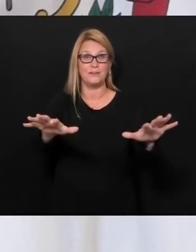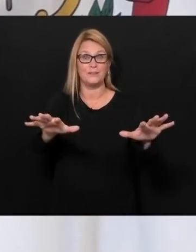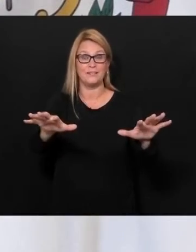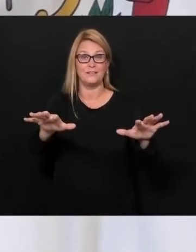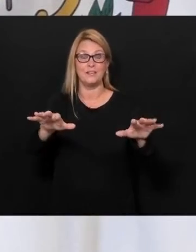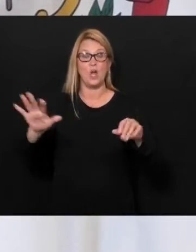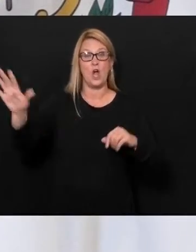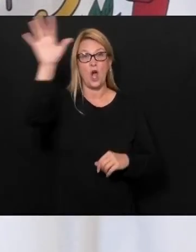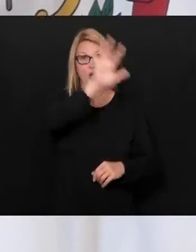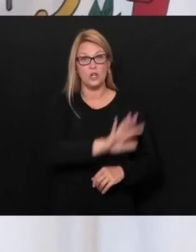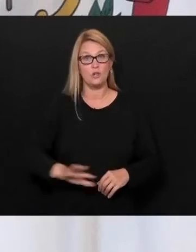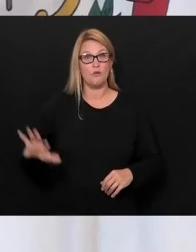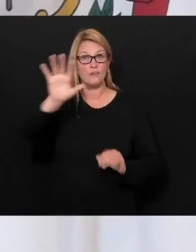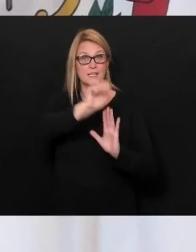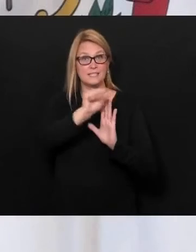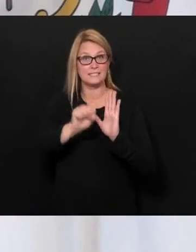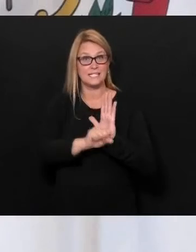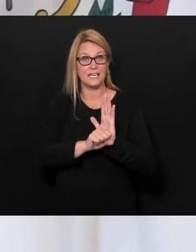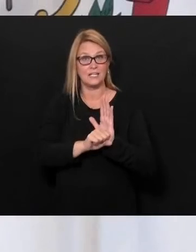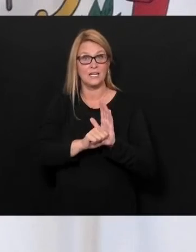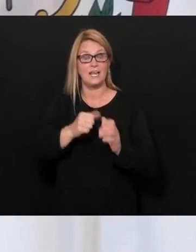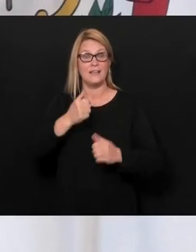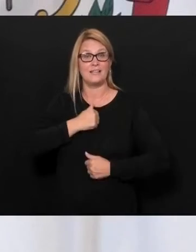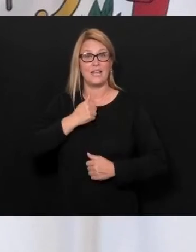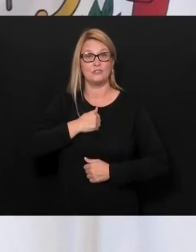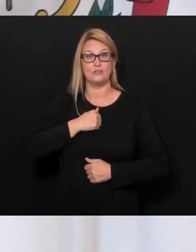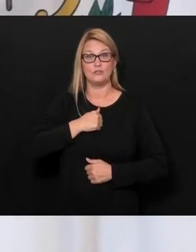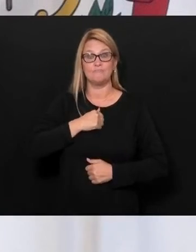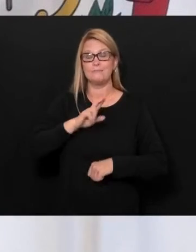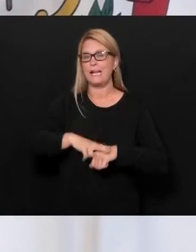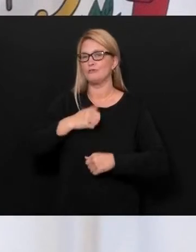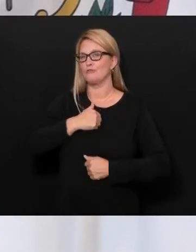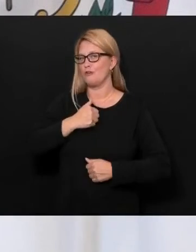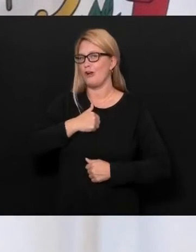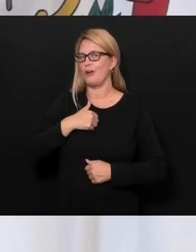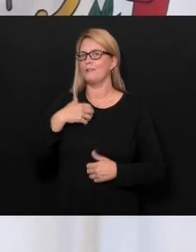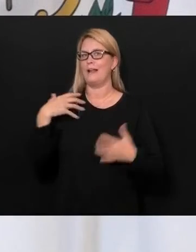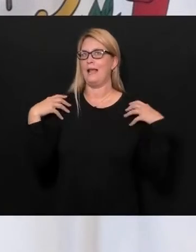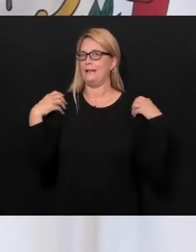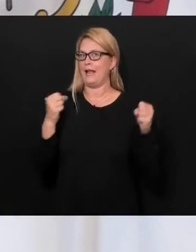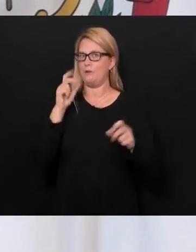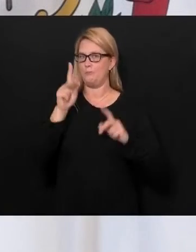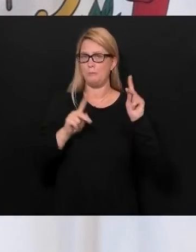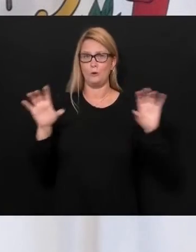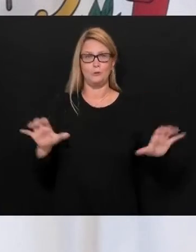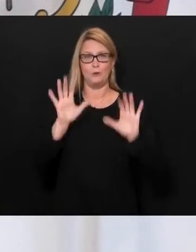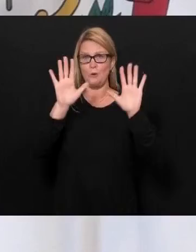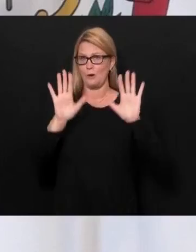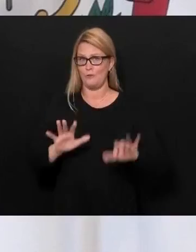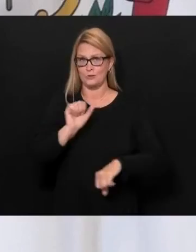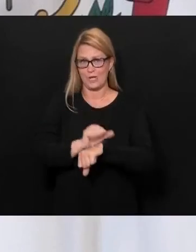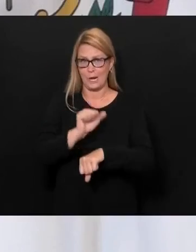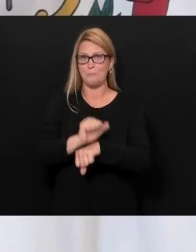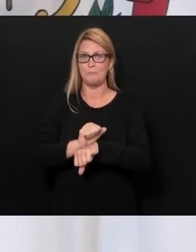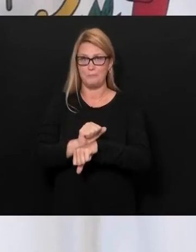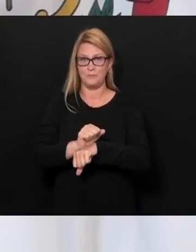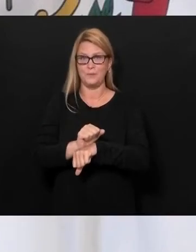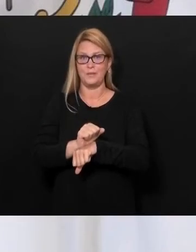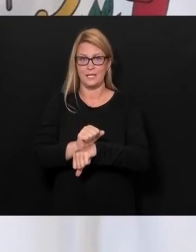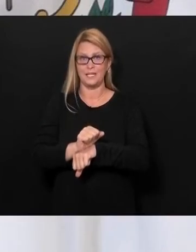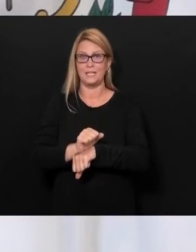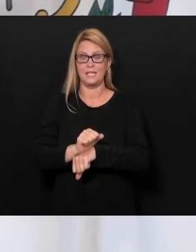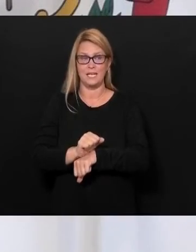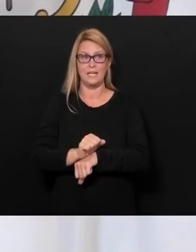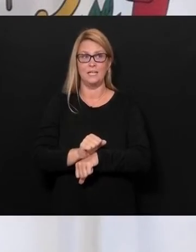distributing them all across our state. Our Guard and all the health people are doing a phenomenal job. I mean, that's all there is to it, and we're going to stick